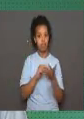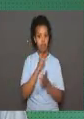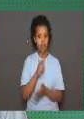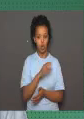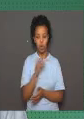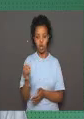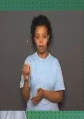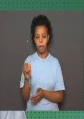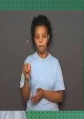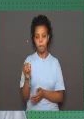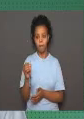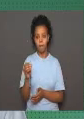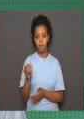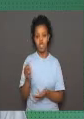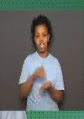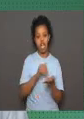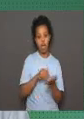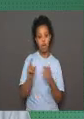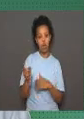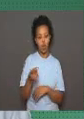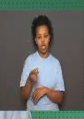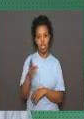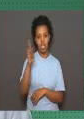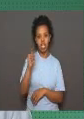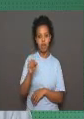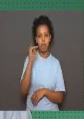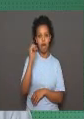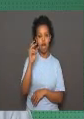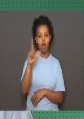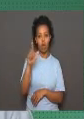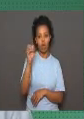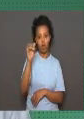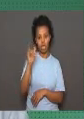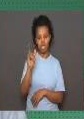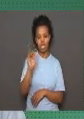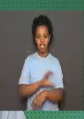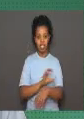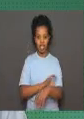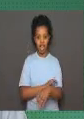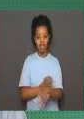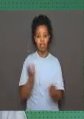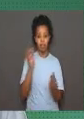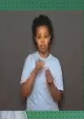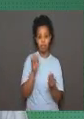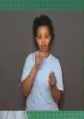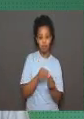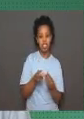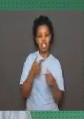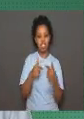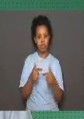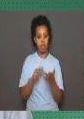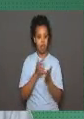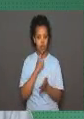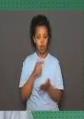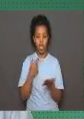increased rapid growth of myeloid cells. These cells are found